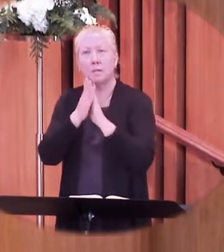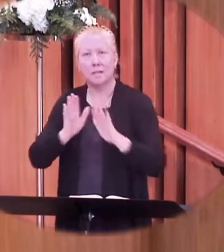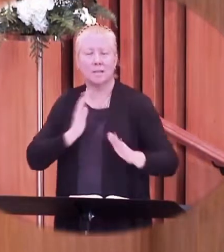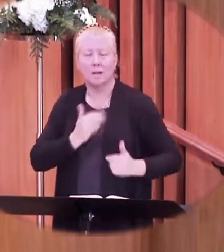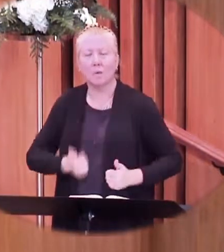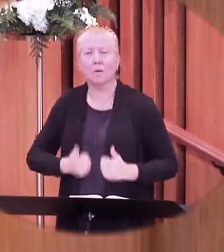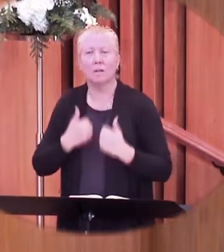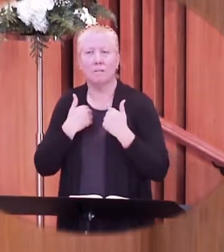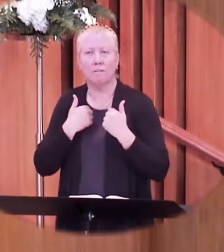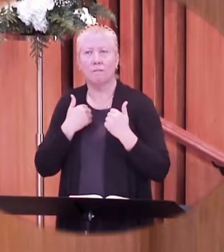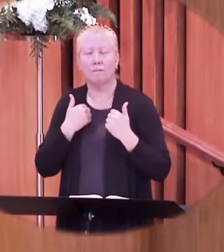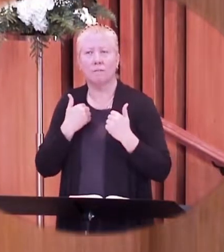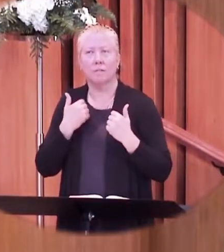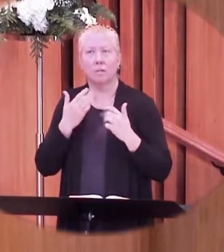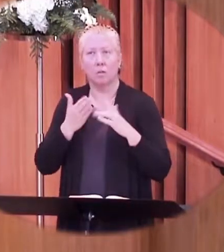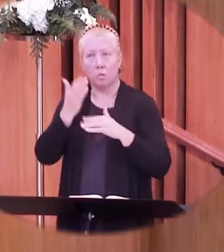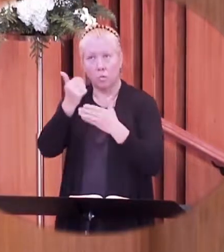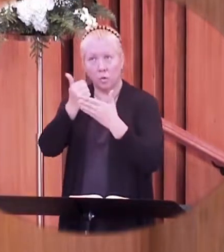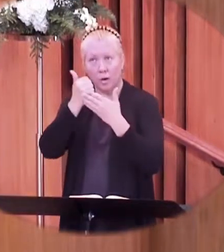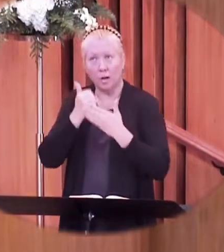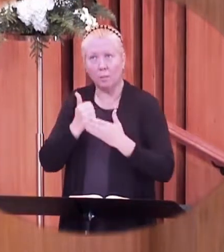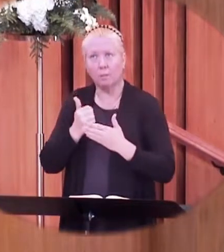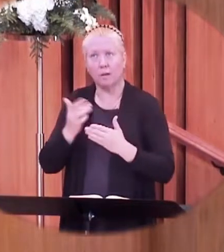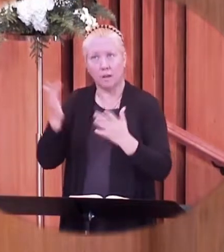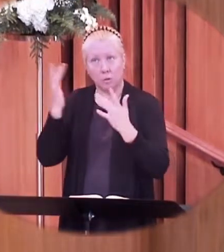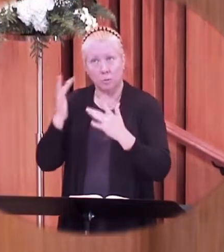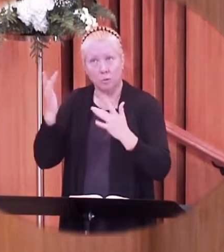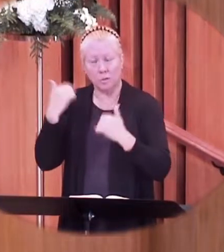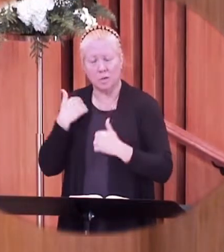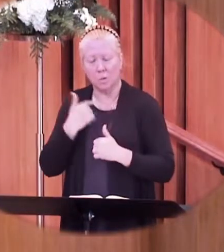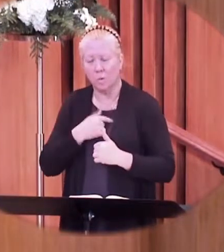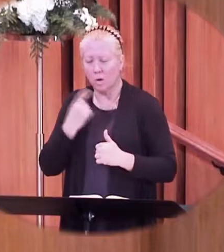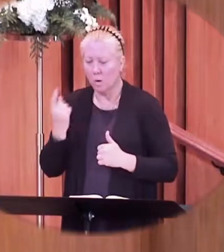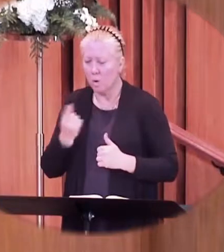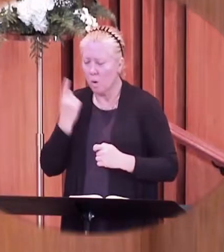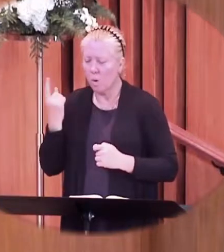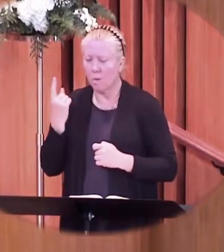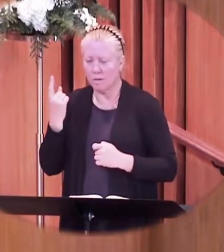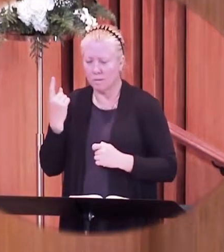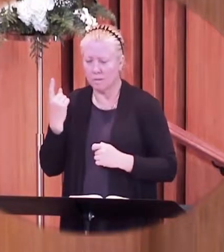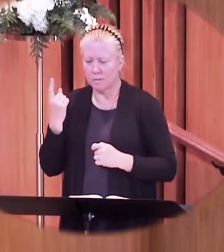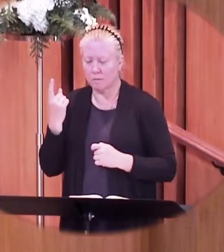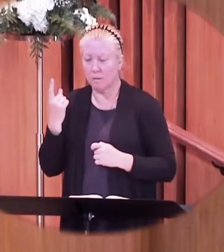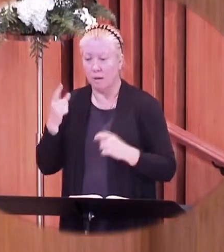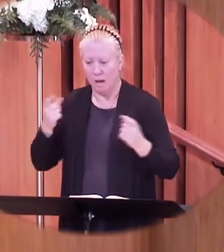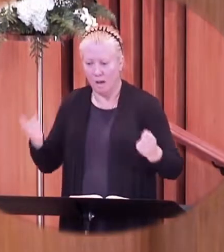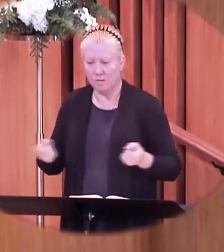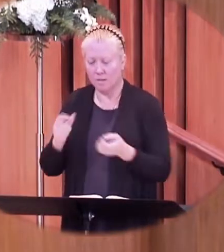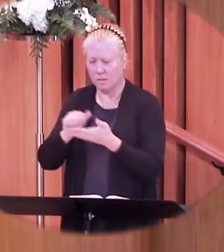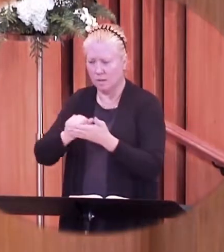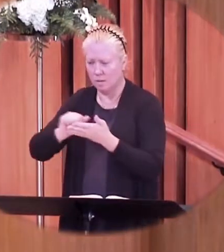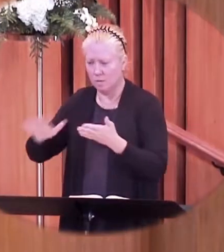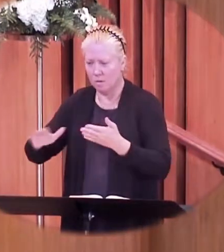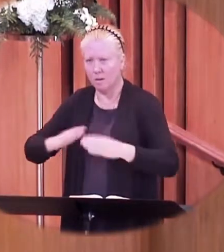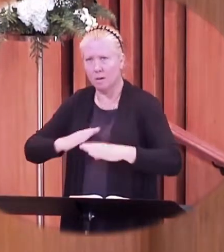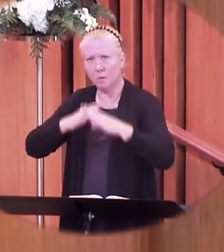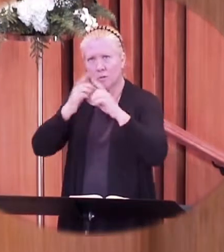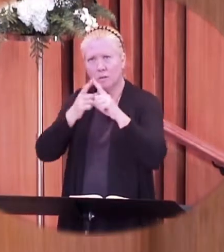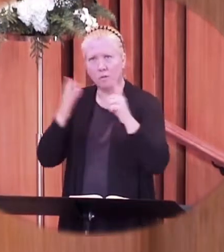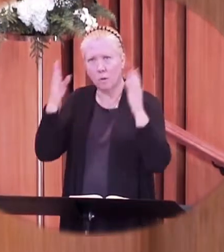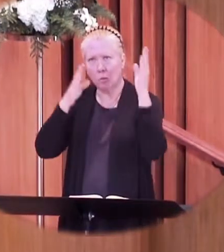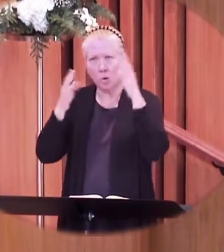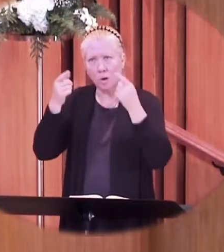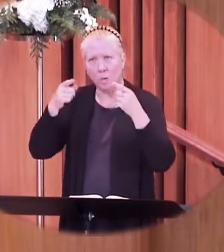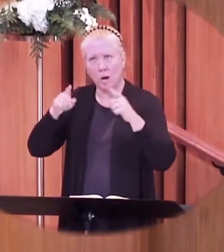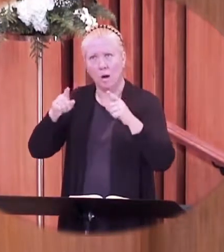by the help of your mercy we may be always free from sin and safe from all distress, as we